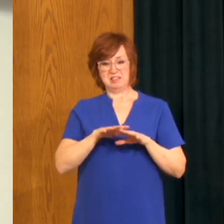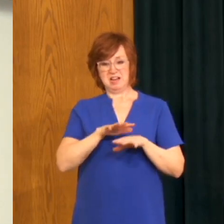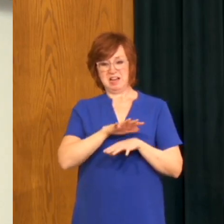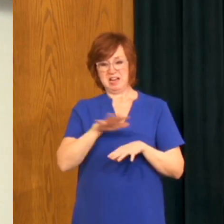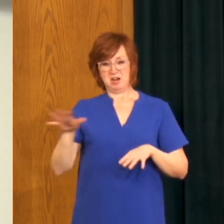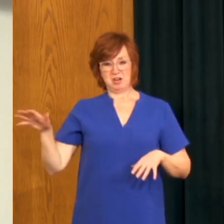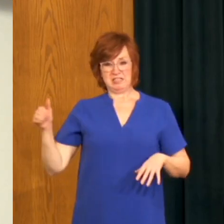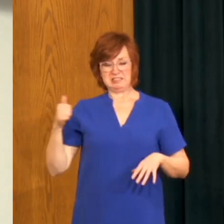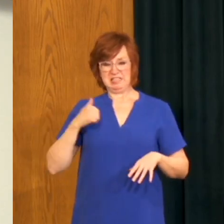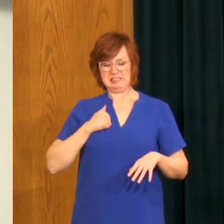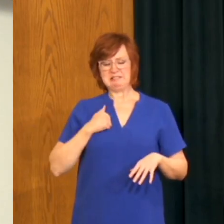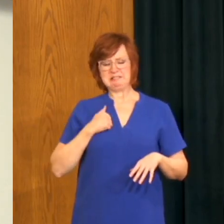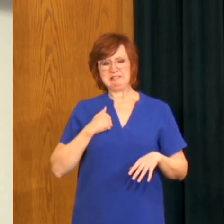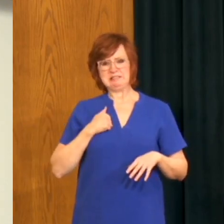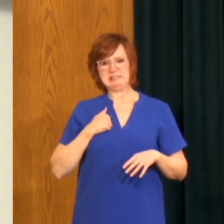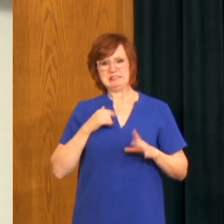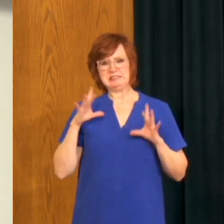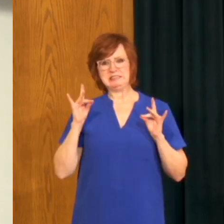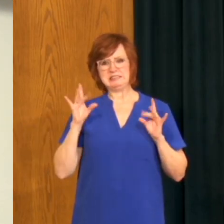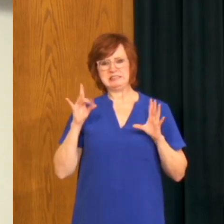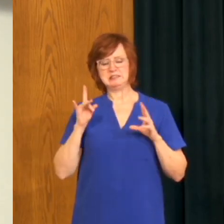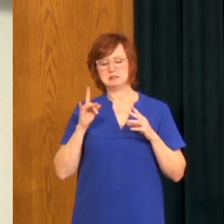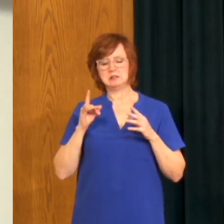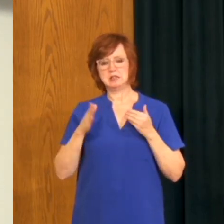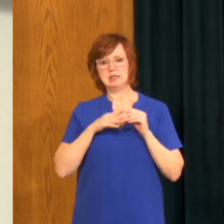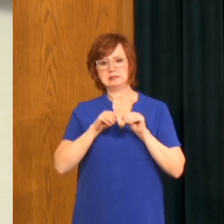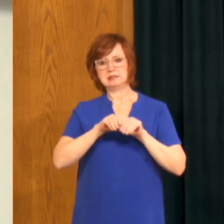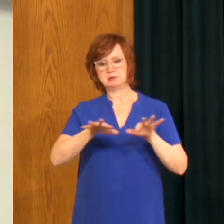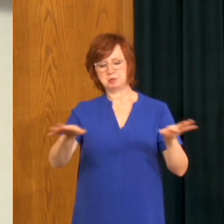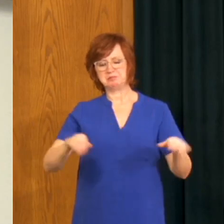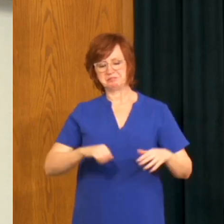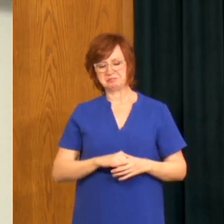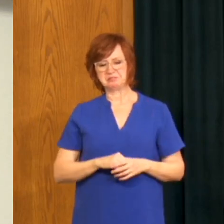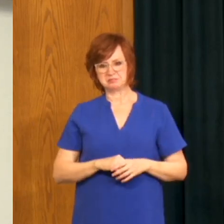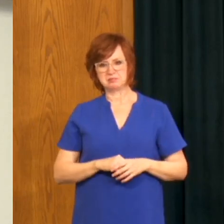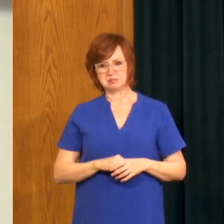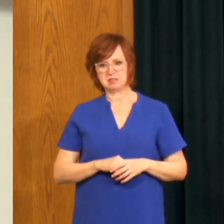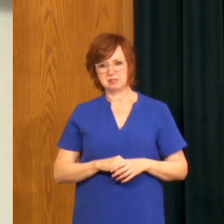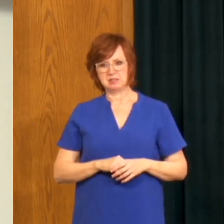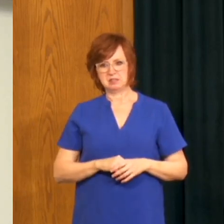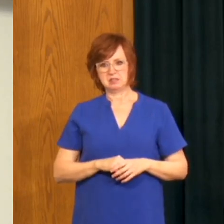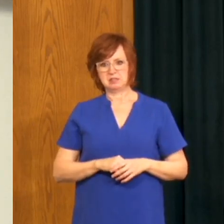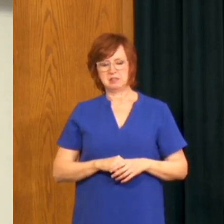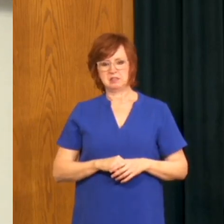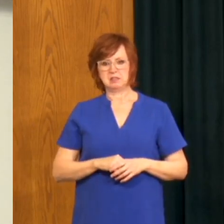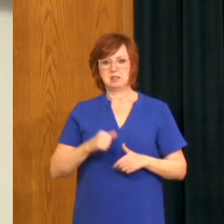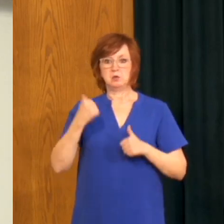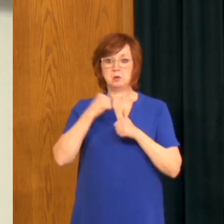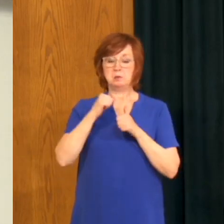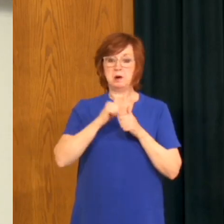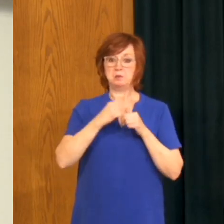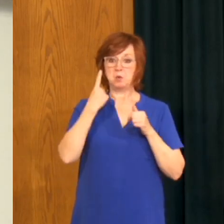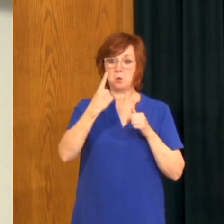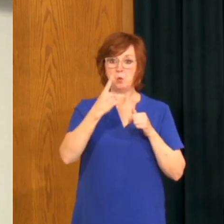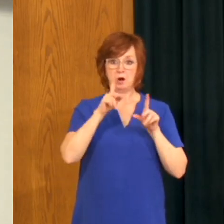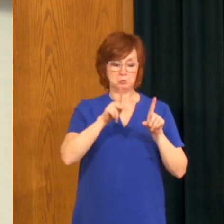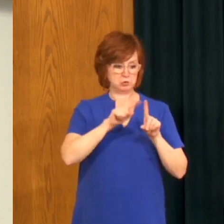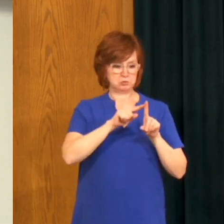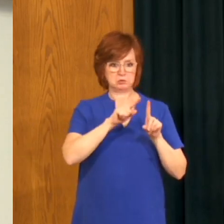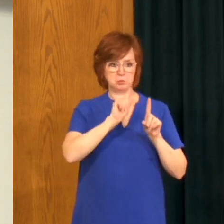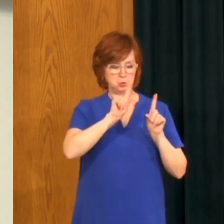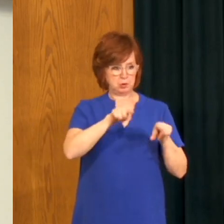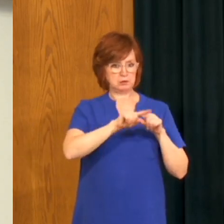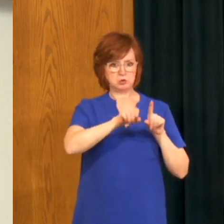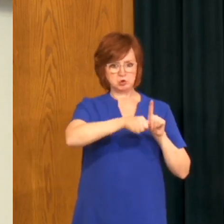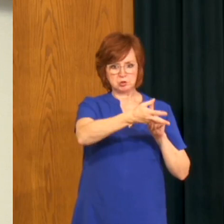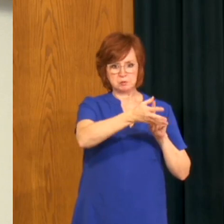where we saw, major transmission events, which then went from one tournament to another. They were linked to one another,